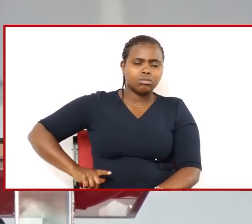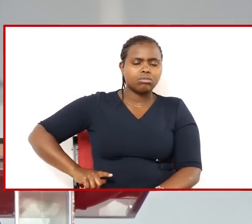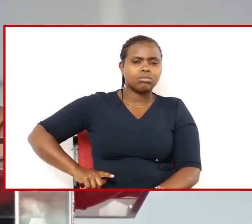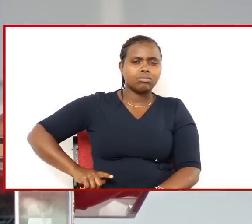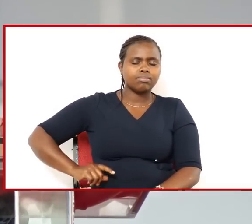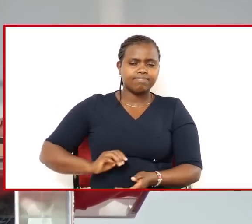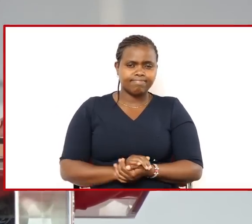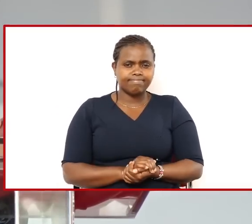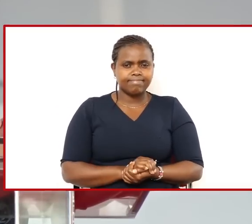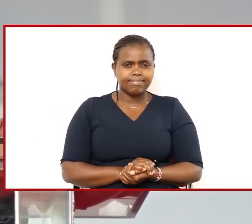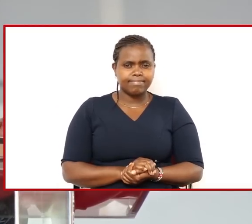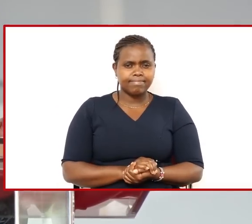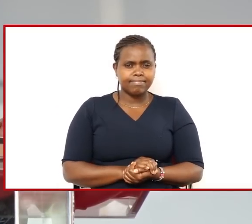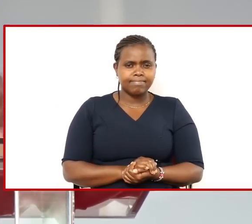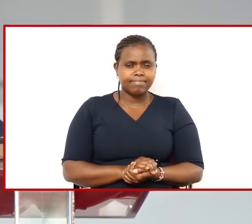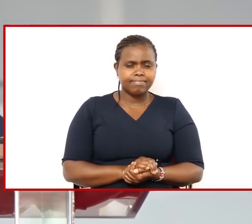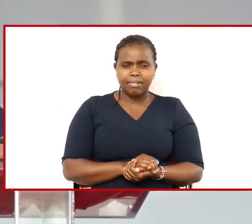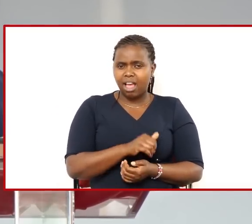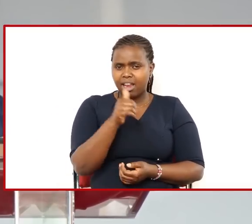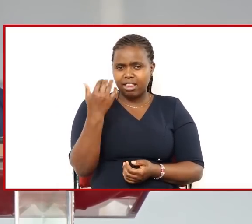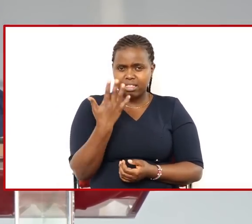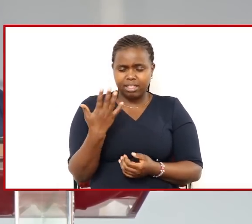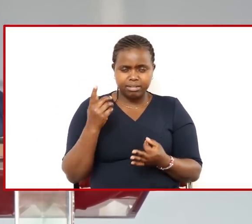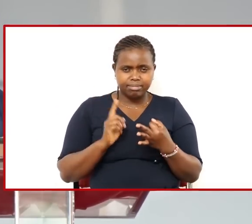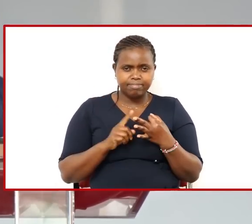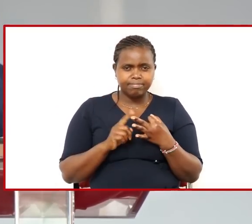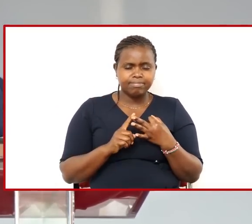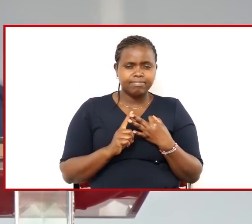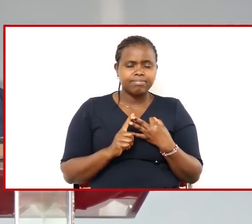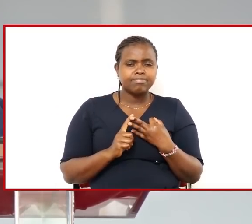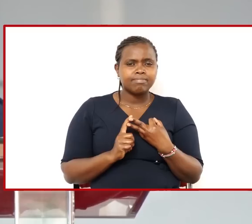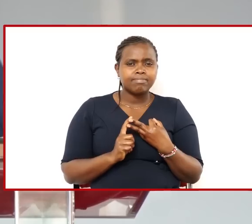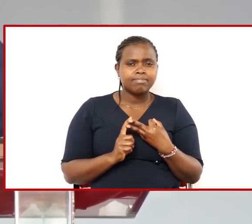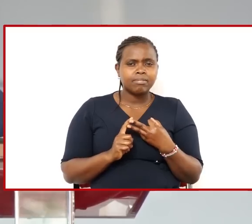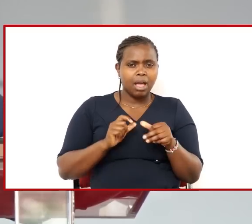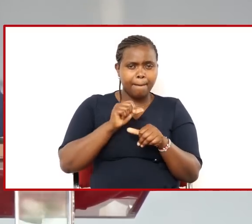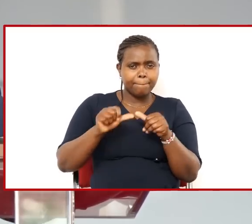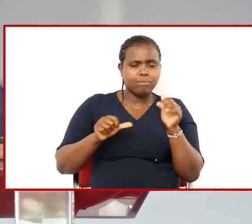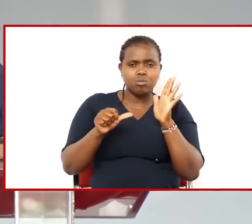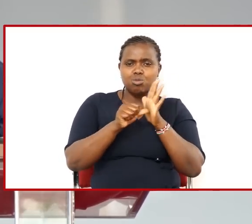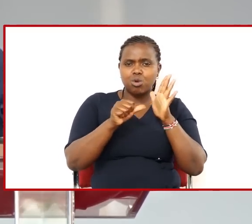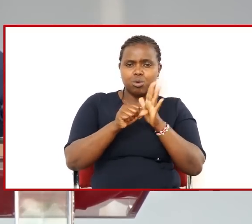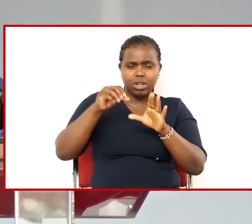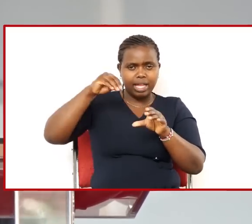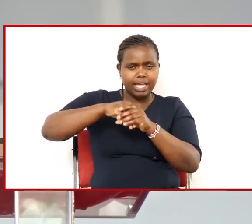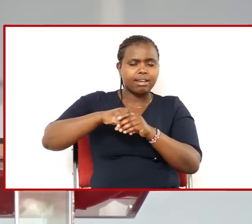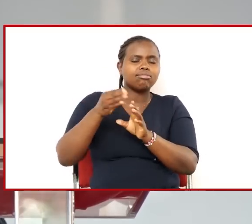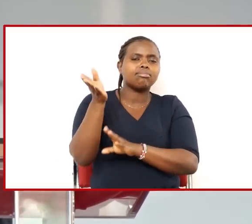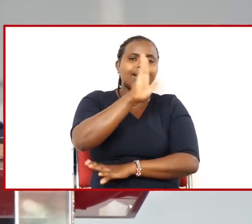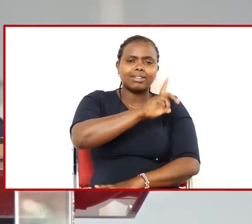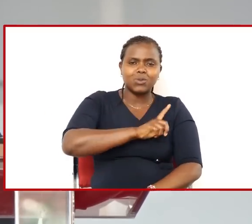his position. The third thing you look at the restoration is the problem in the